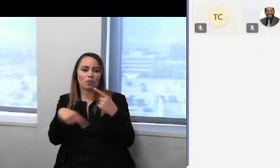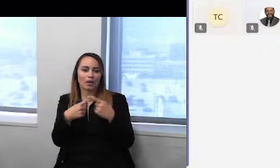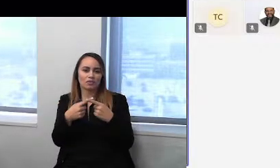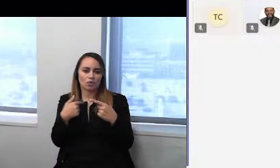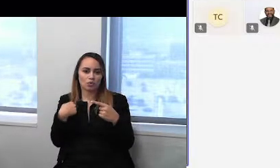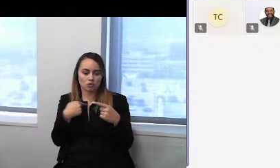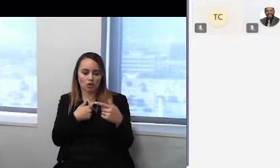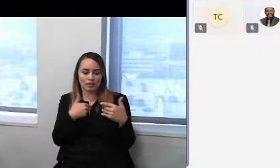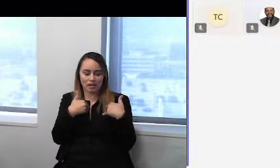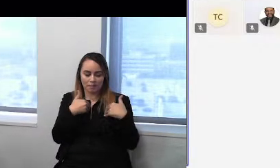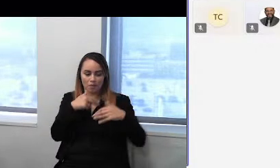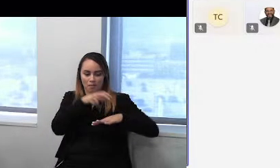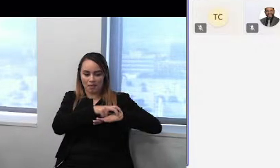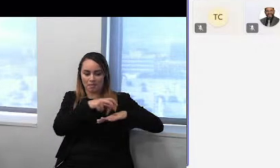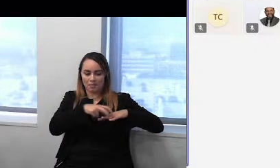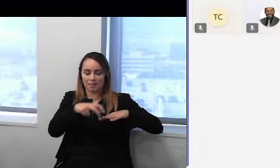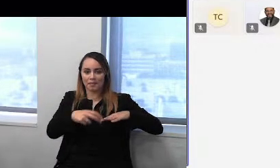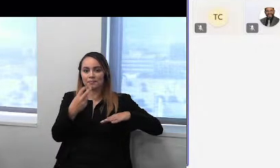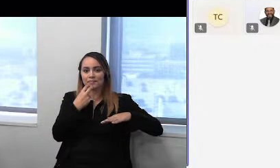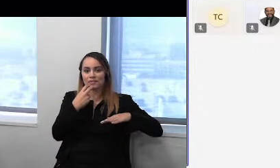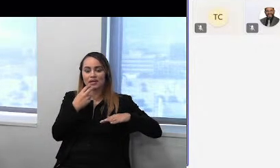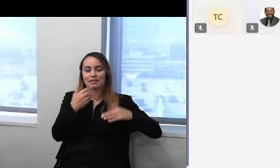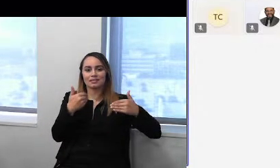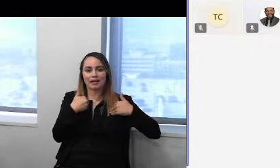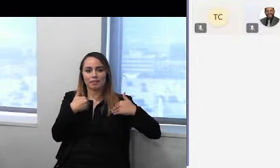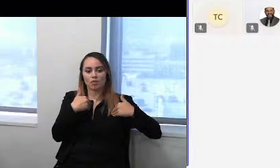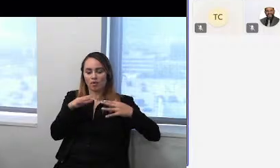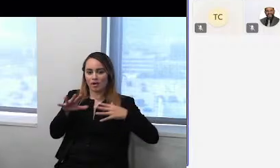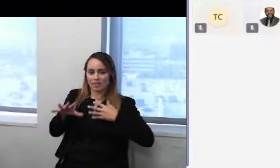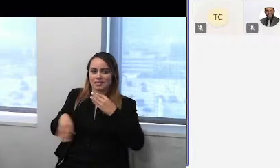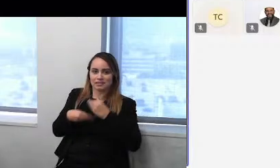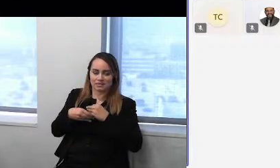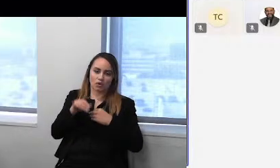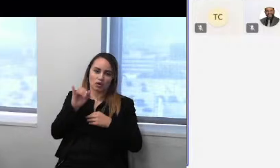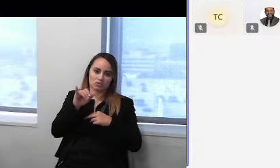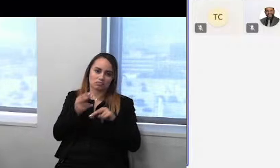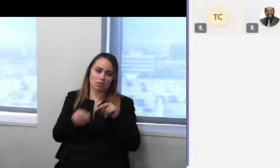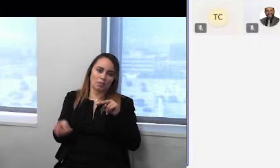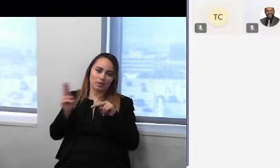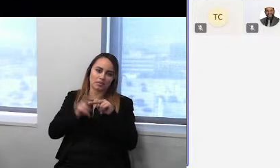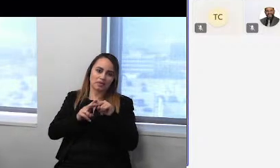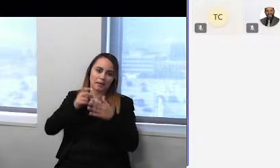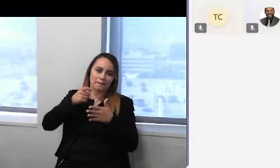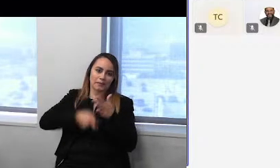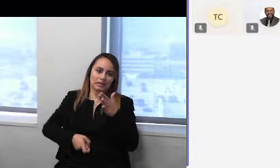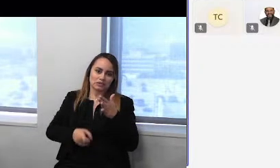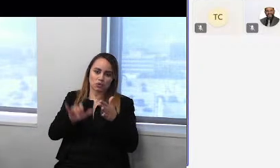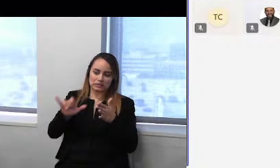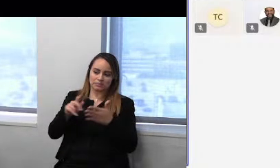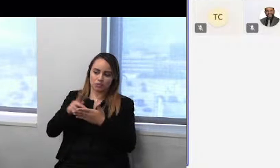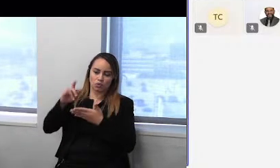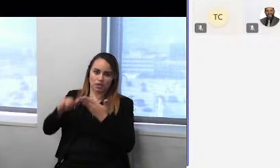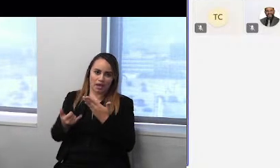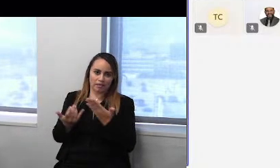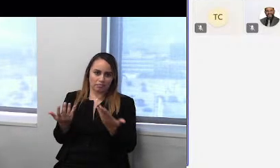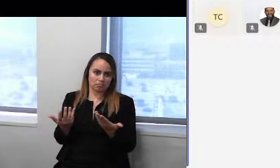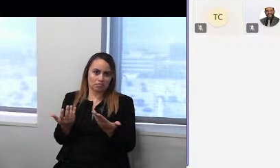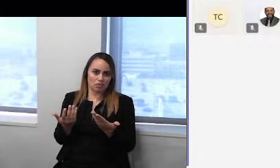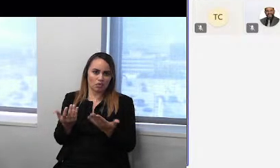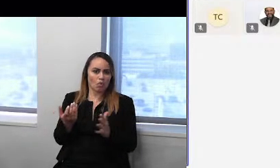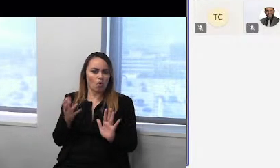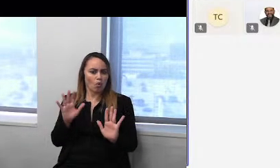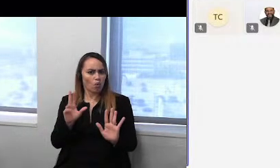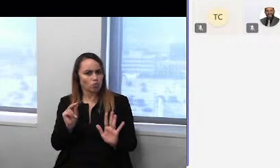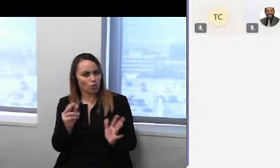system, that would increase the price of the project, And wouldn't it? I want to help you, and I want to make